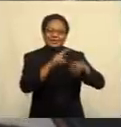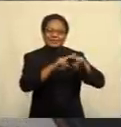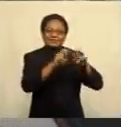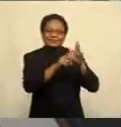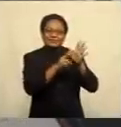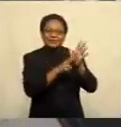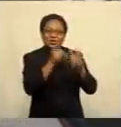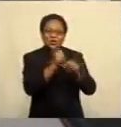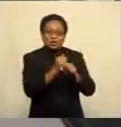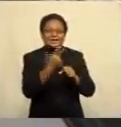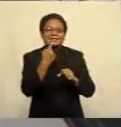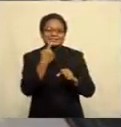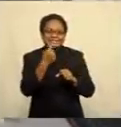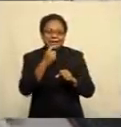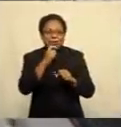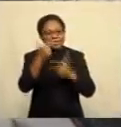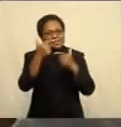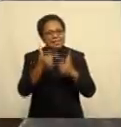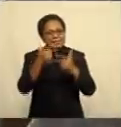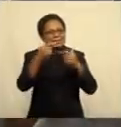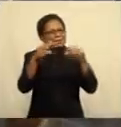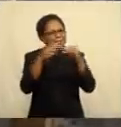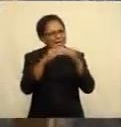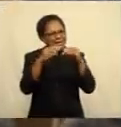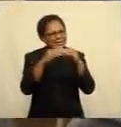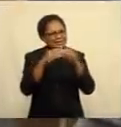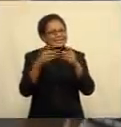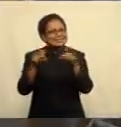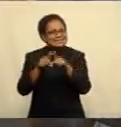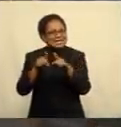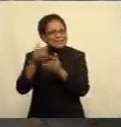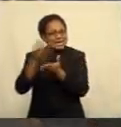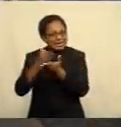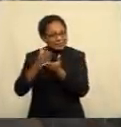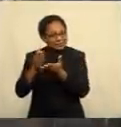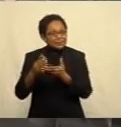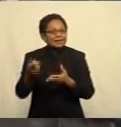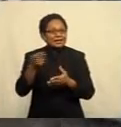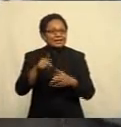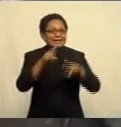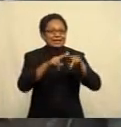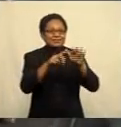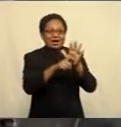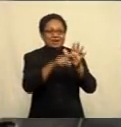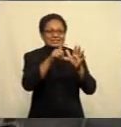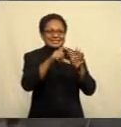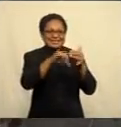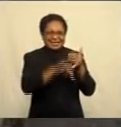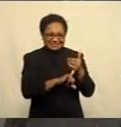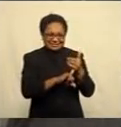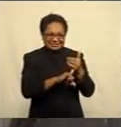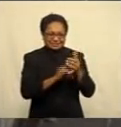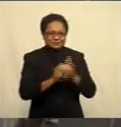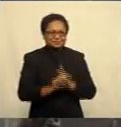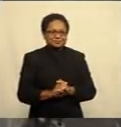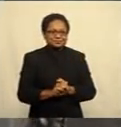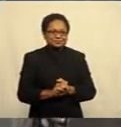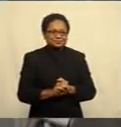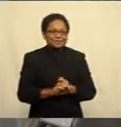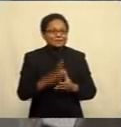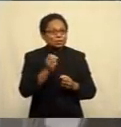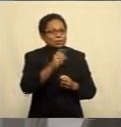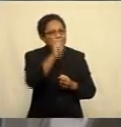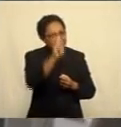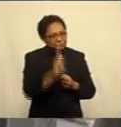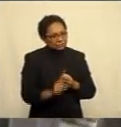limited banking services as well as available FNPF and FRCS services. The list will include electricity